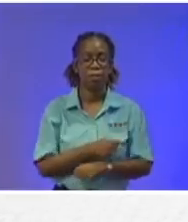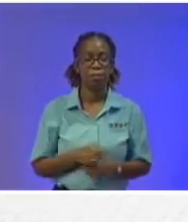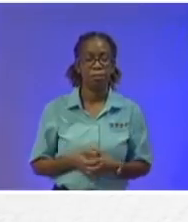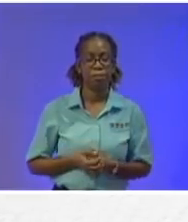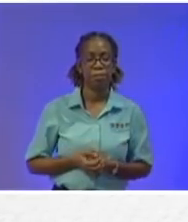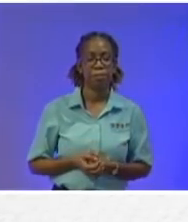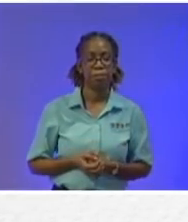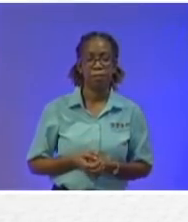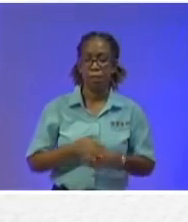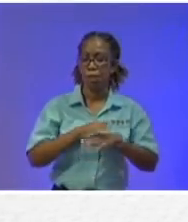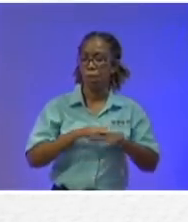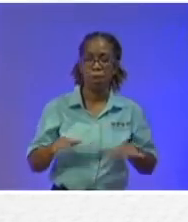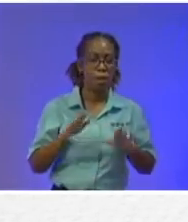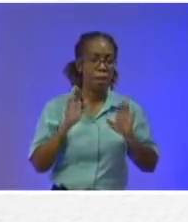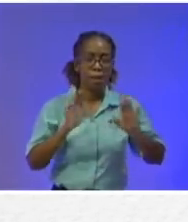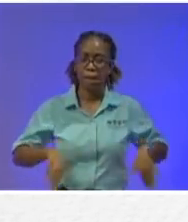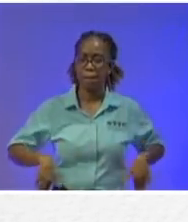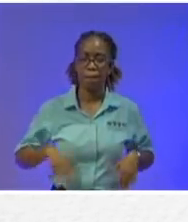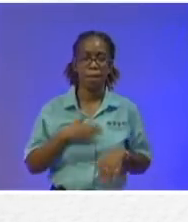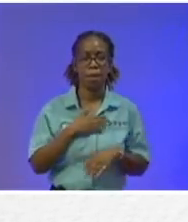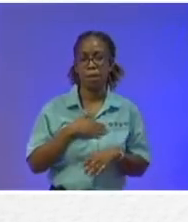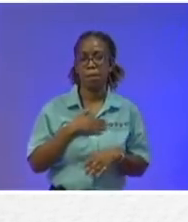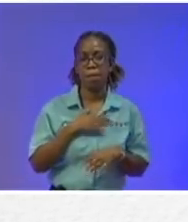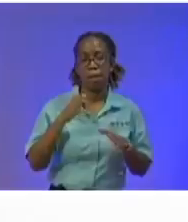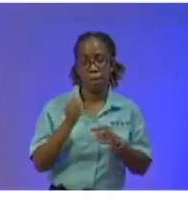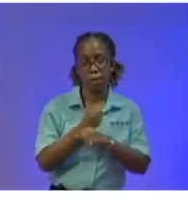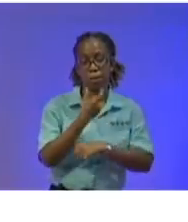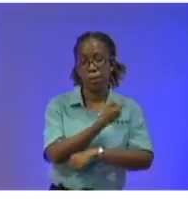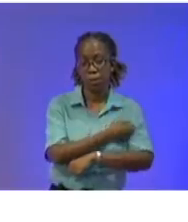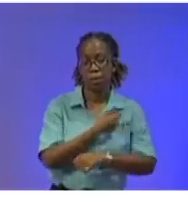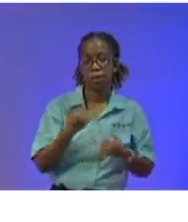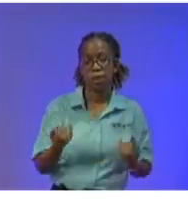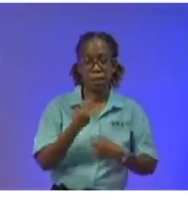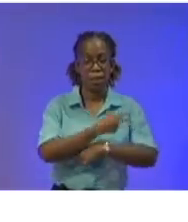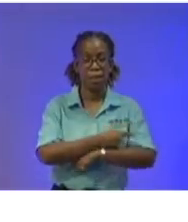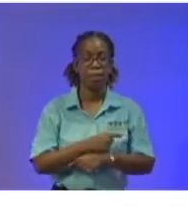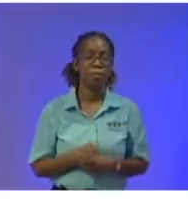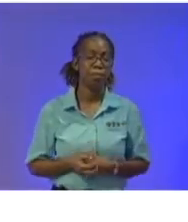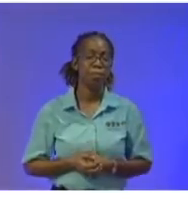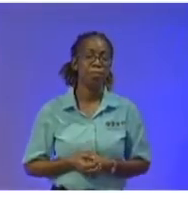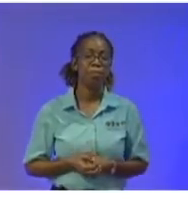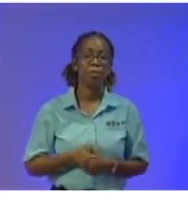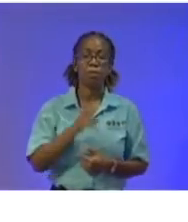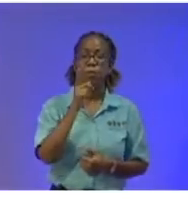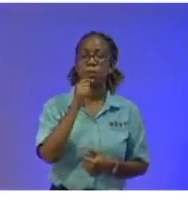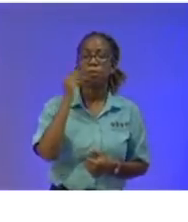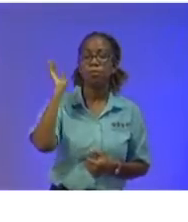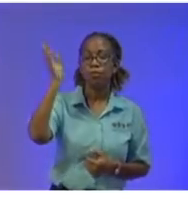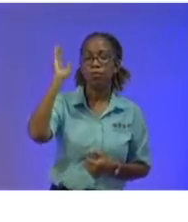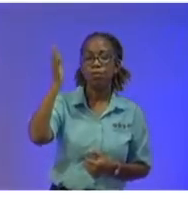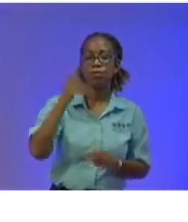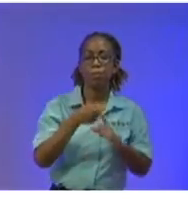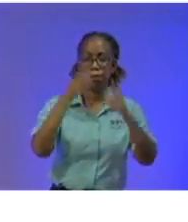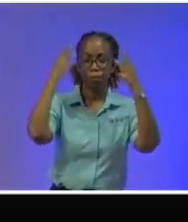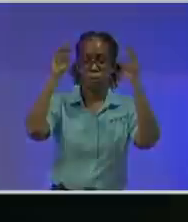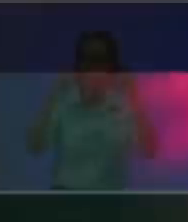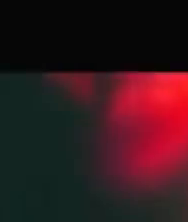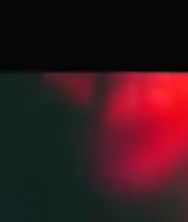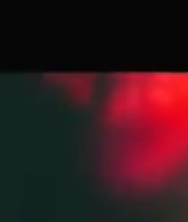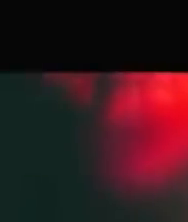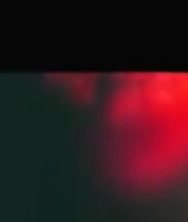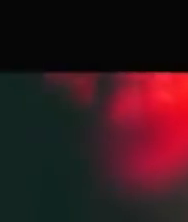Don't delay. Get vaccinated today. A message from the Ministry of Health.